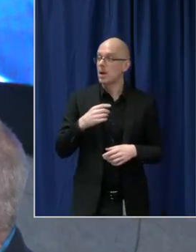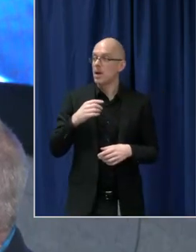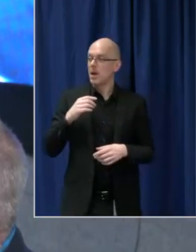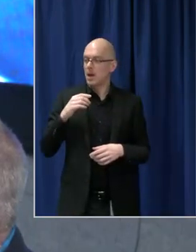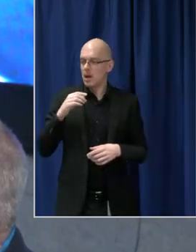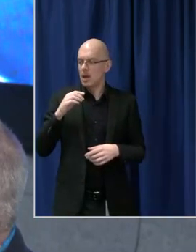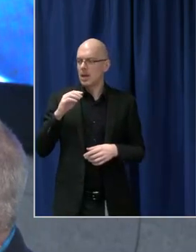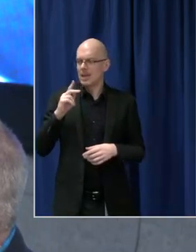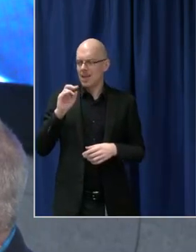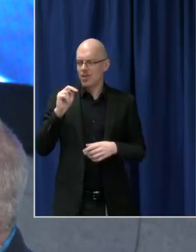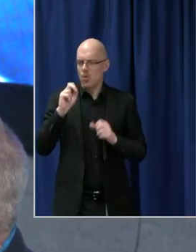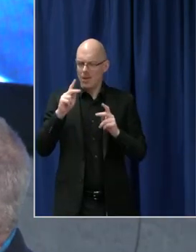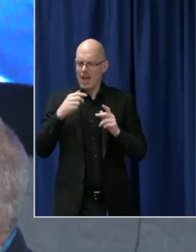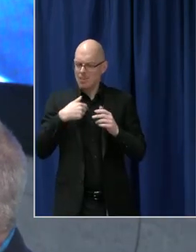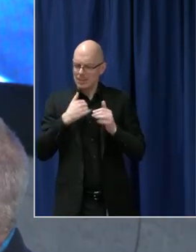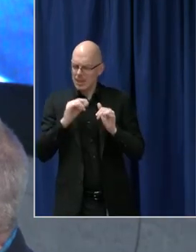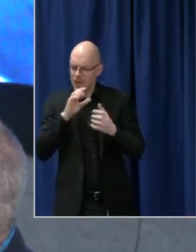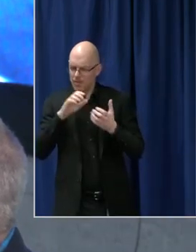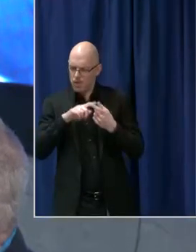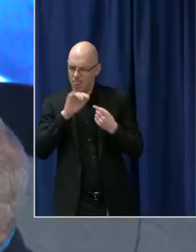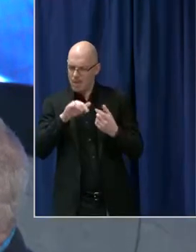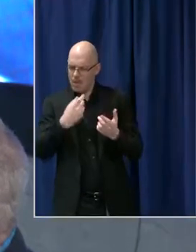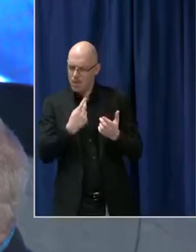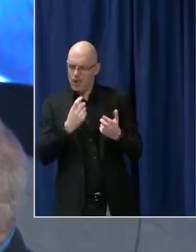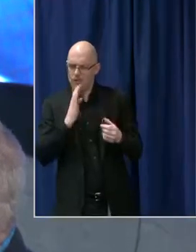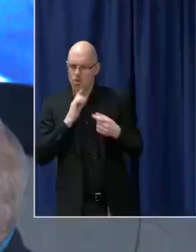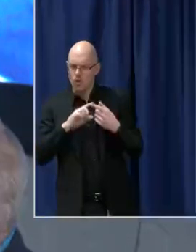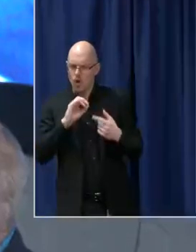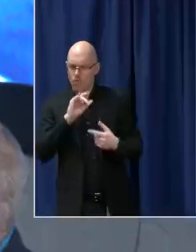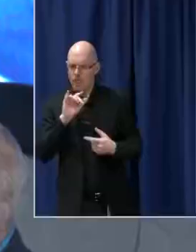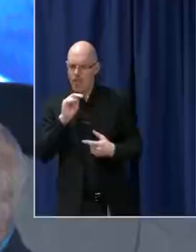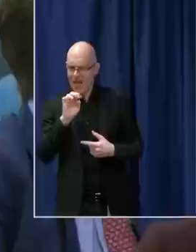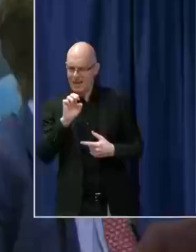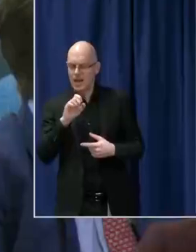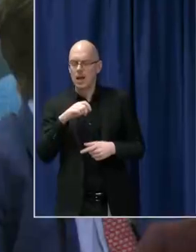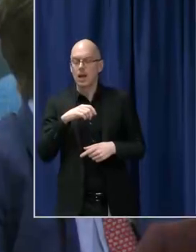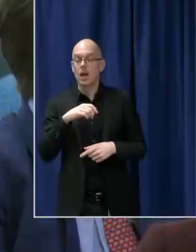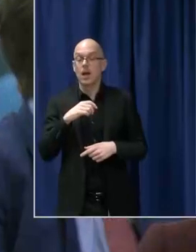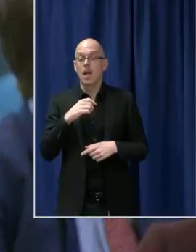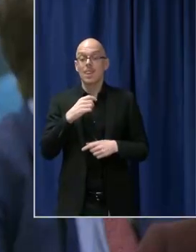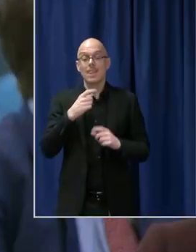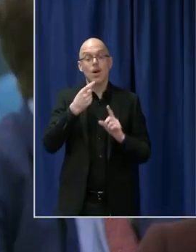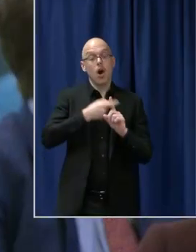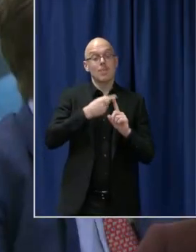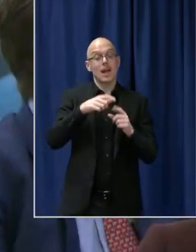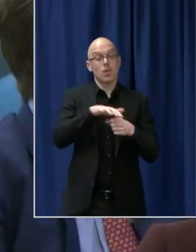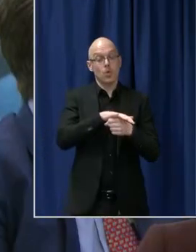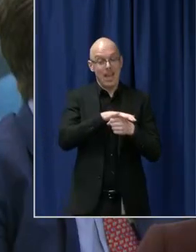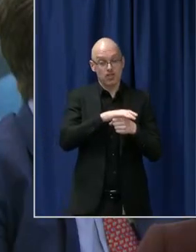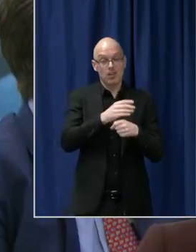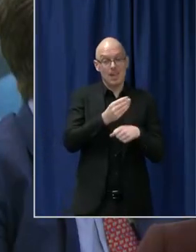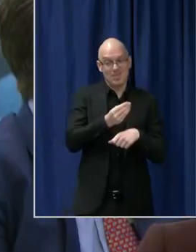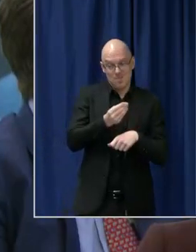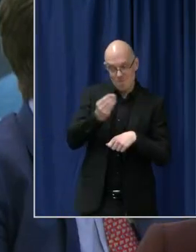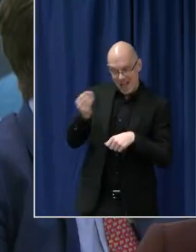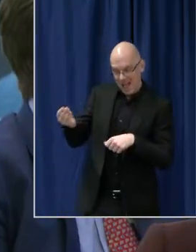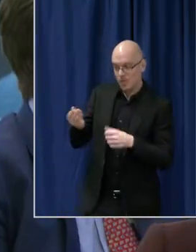confused about that, and maybe I'll take it offline with you because it is, the automatic location is passed along by the voice